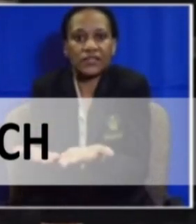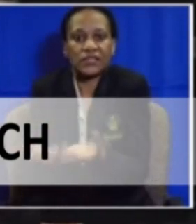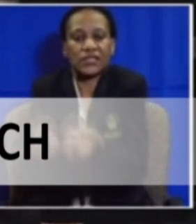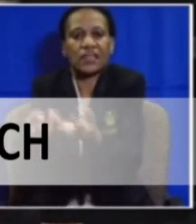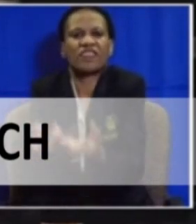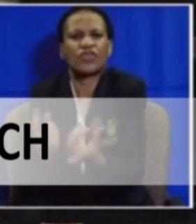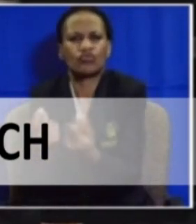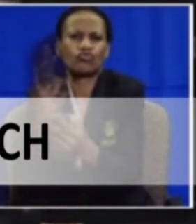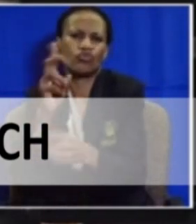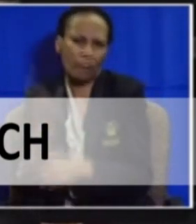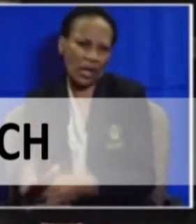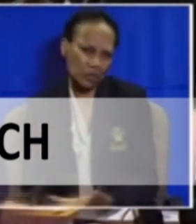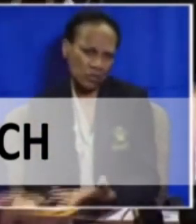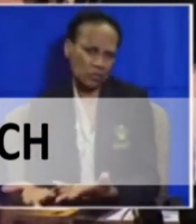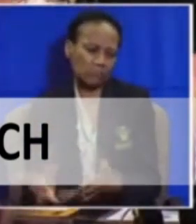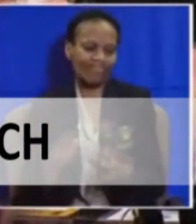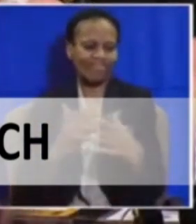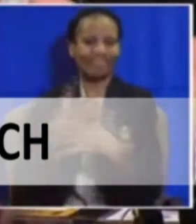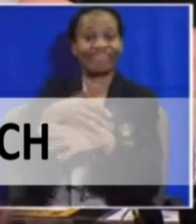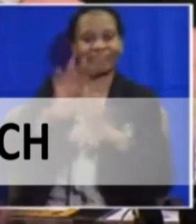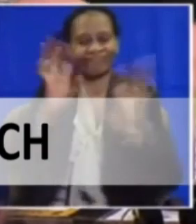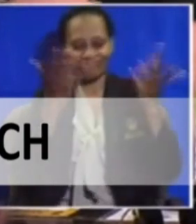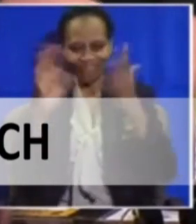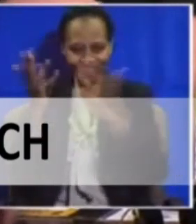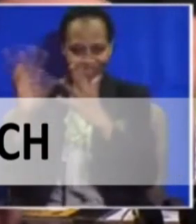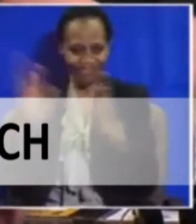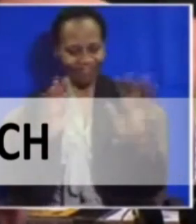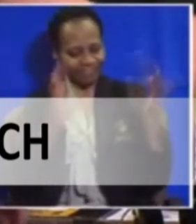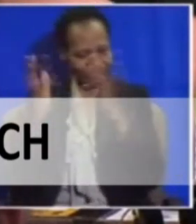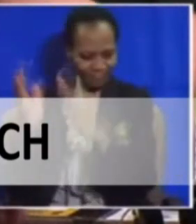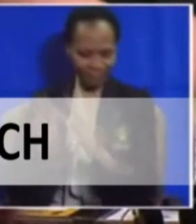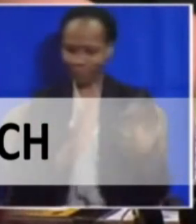to ensure that billing systems are fair and efficient.